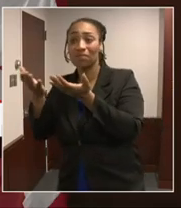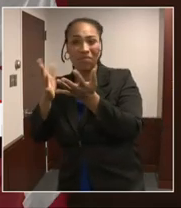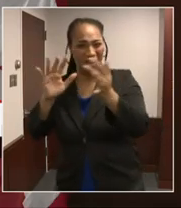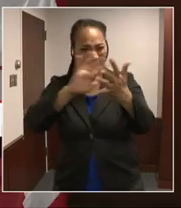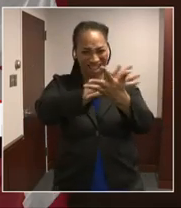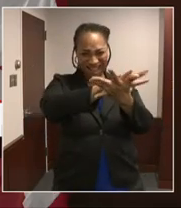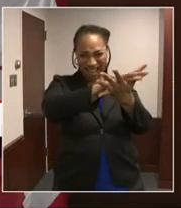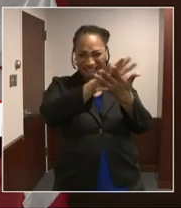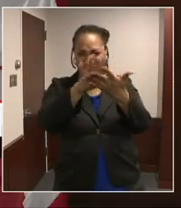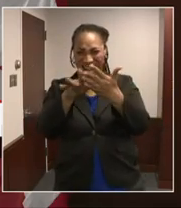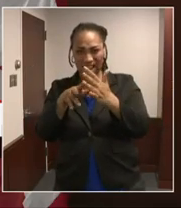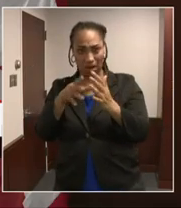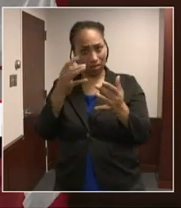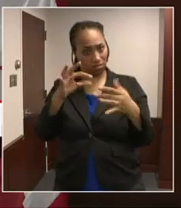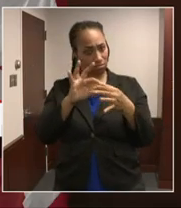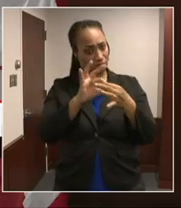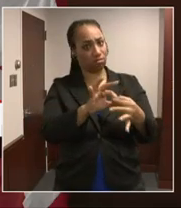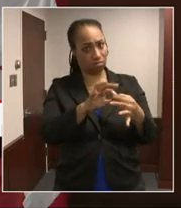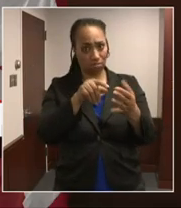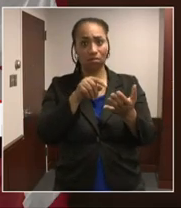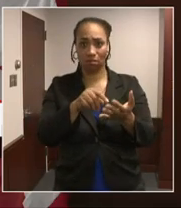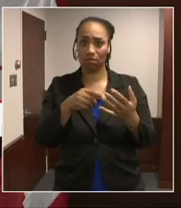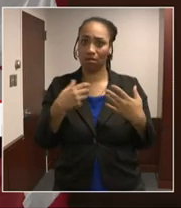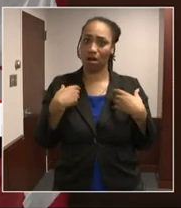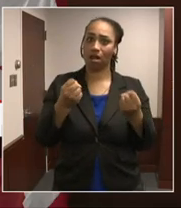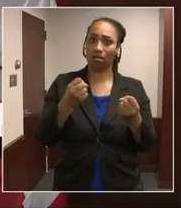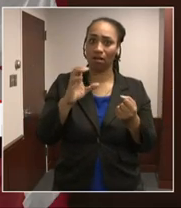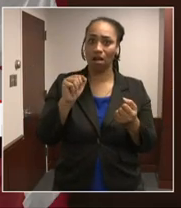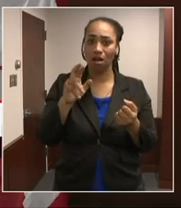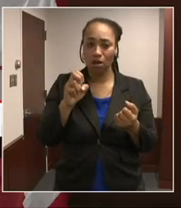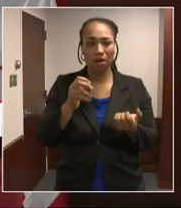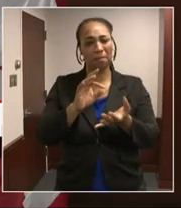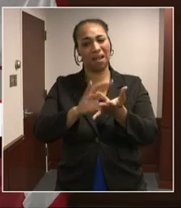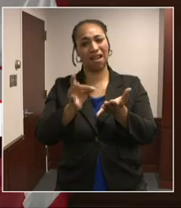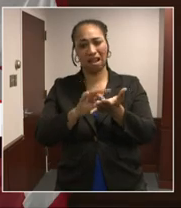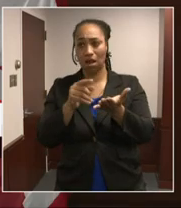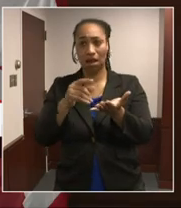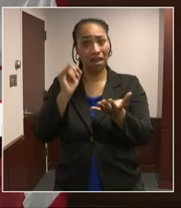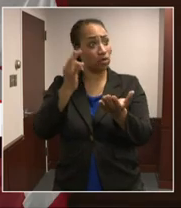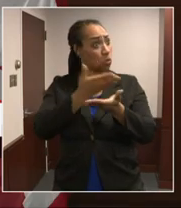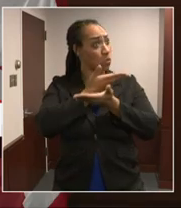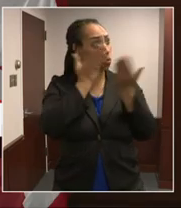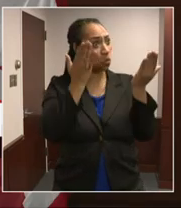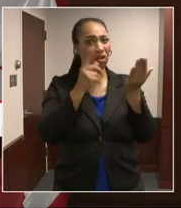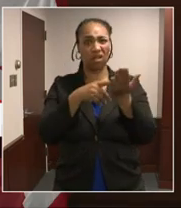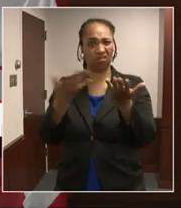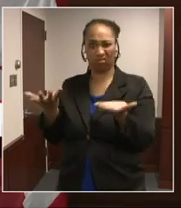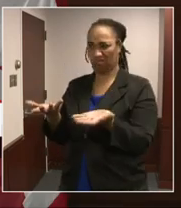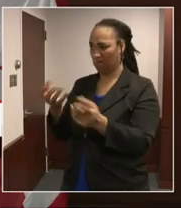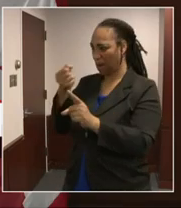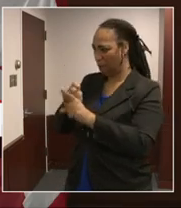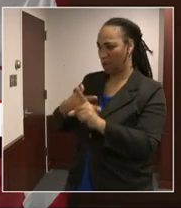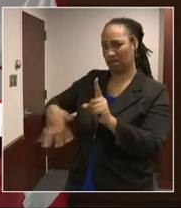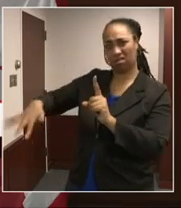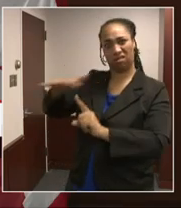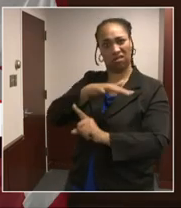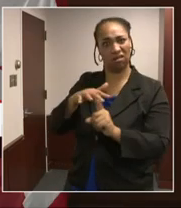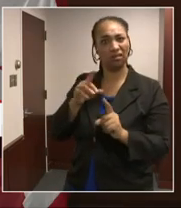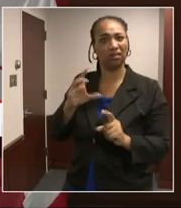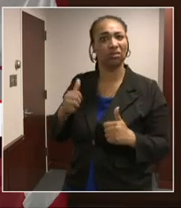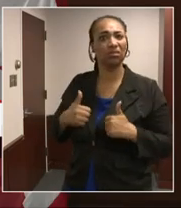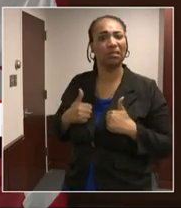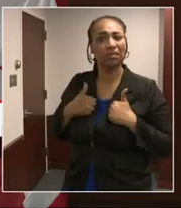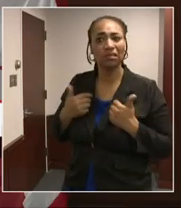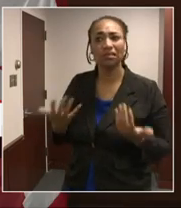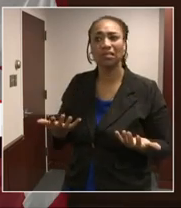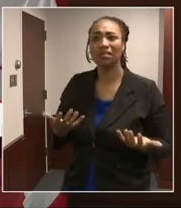Medicaid, that's going to have a very negative impact on public safety. So that's not just a DC